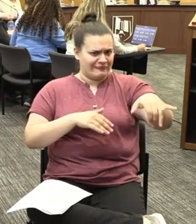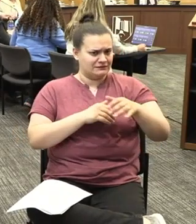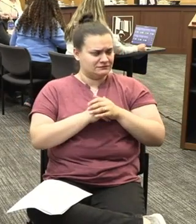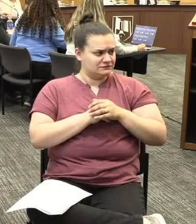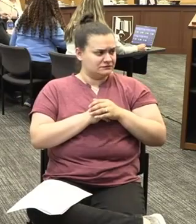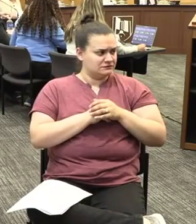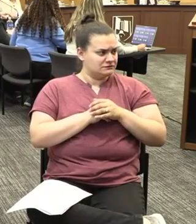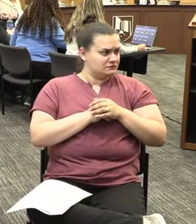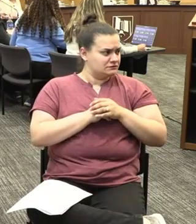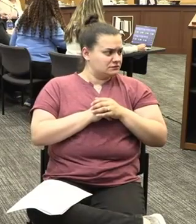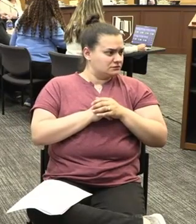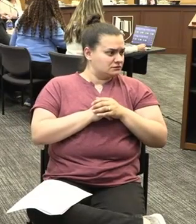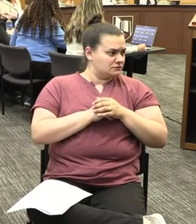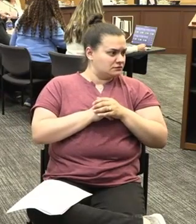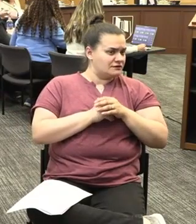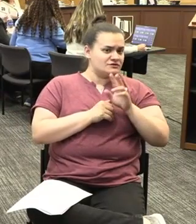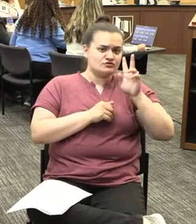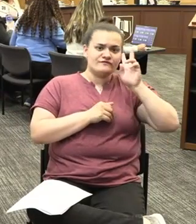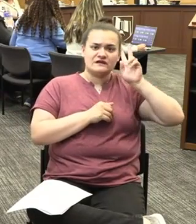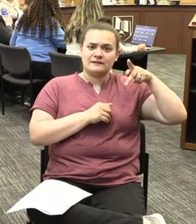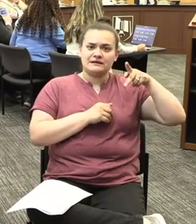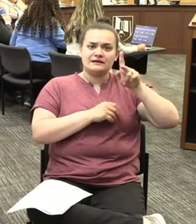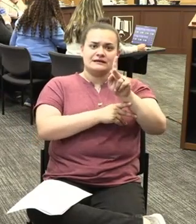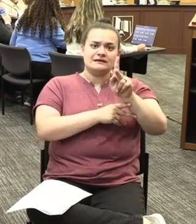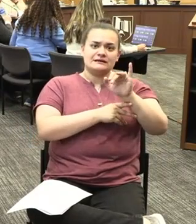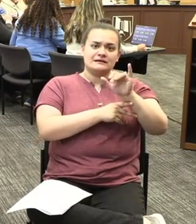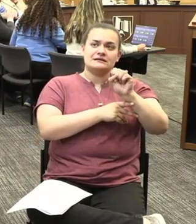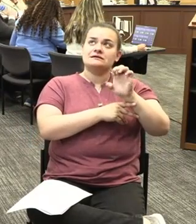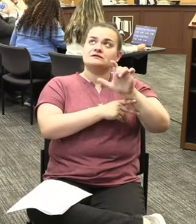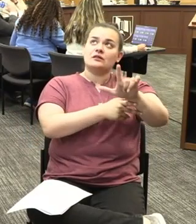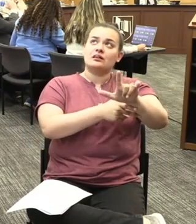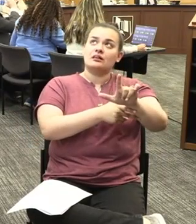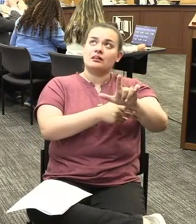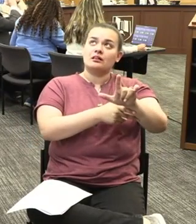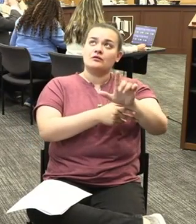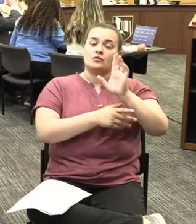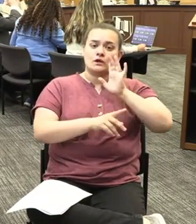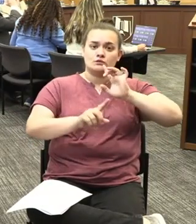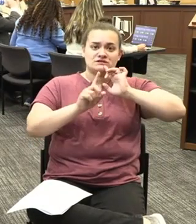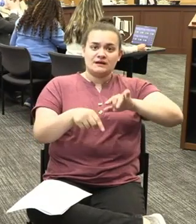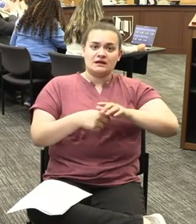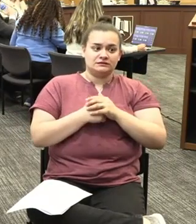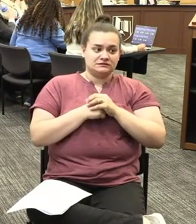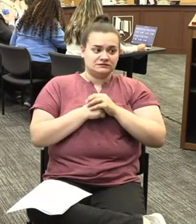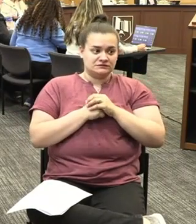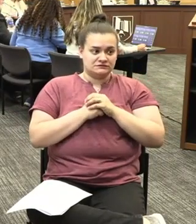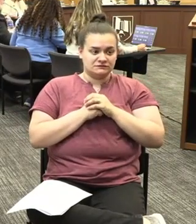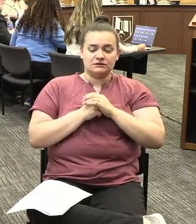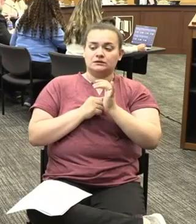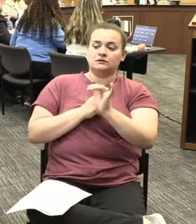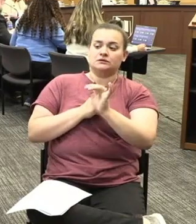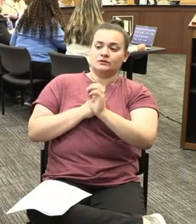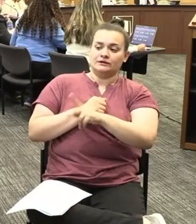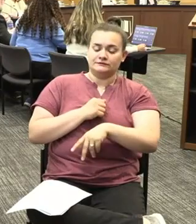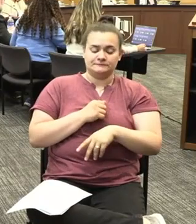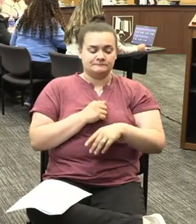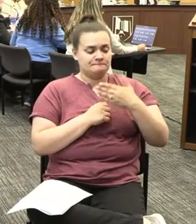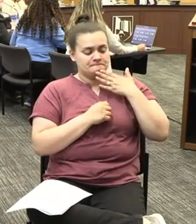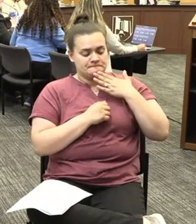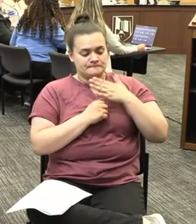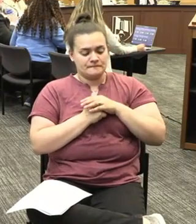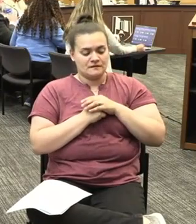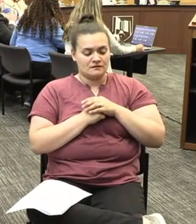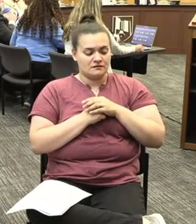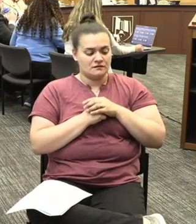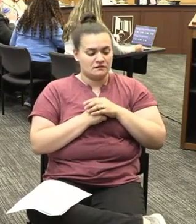ahead and allow VP I can't hear you. Kissel will respond to that question. Oh, okay. Thanks, Dr. Farmer. The